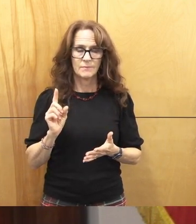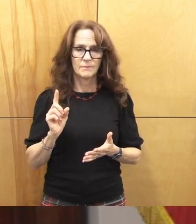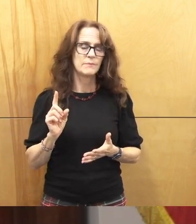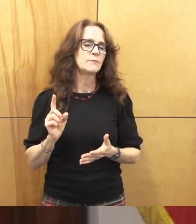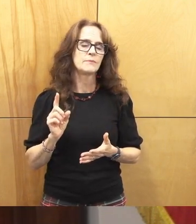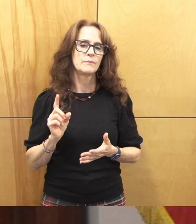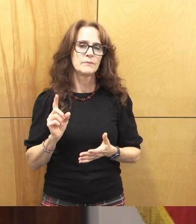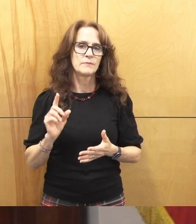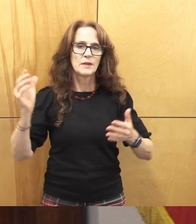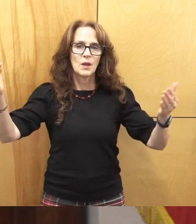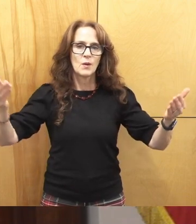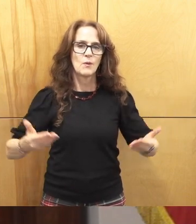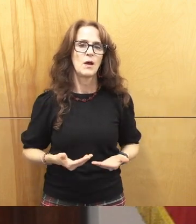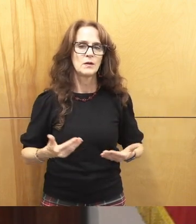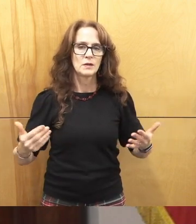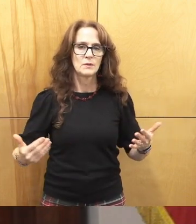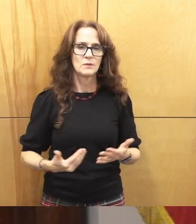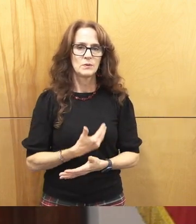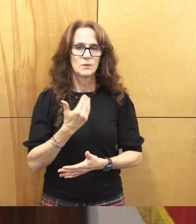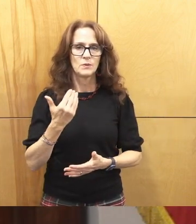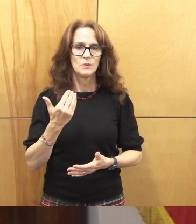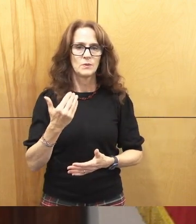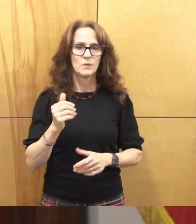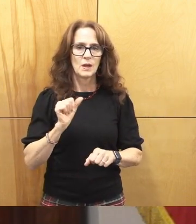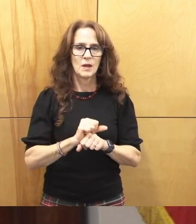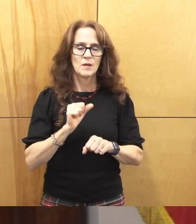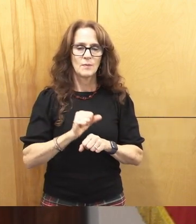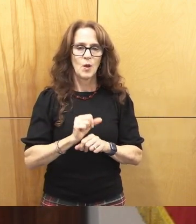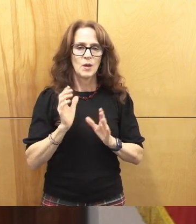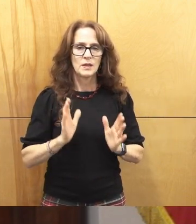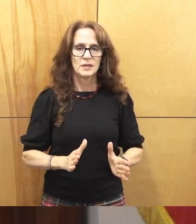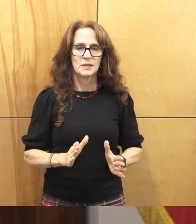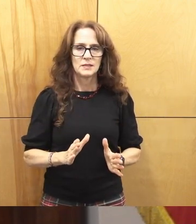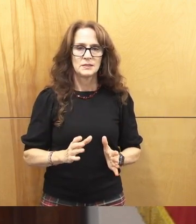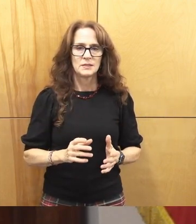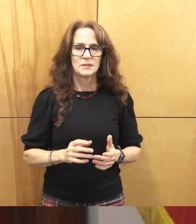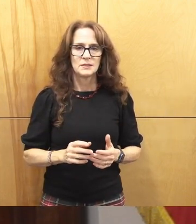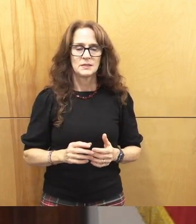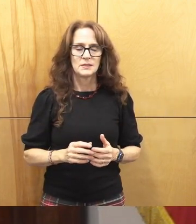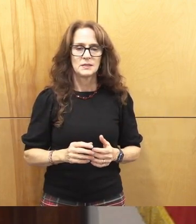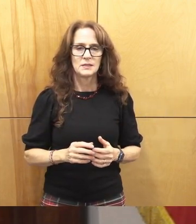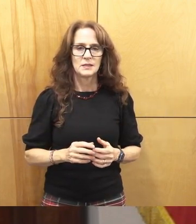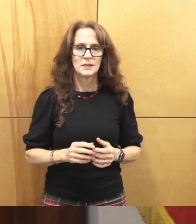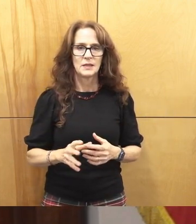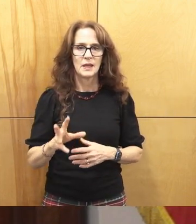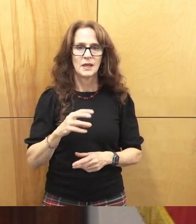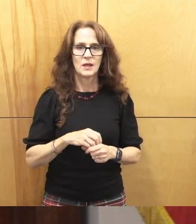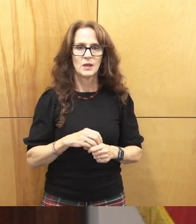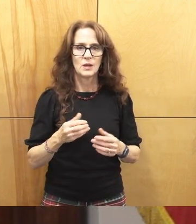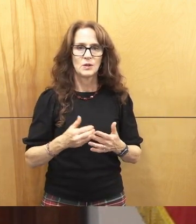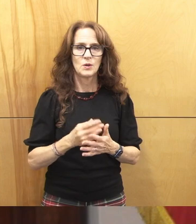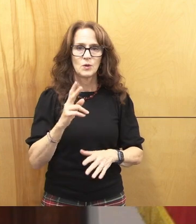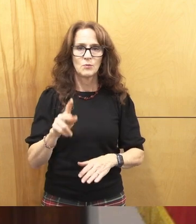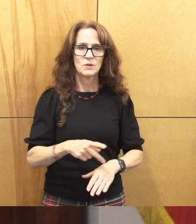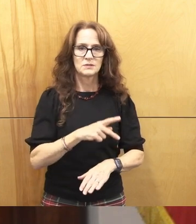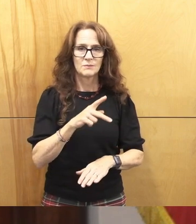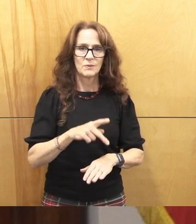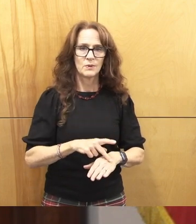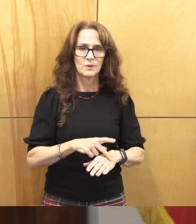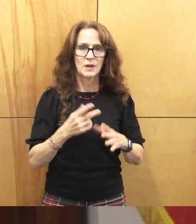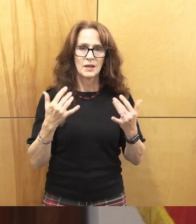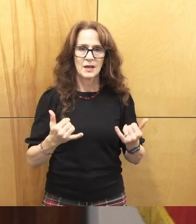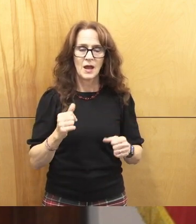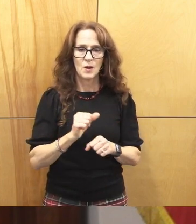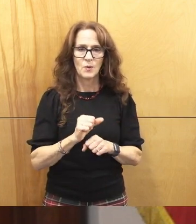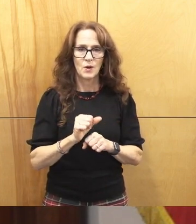part, welcoming new employees to the City of Lakewood, and that includes new principals that now